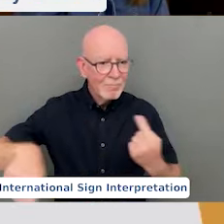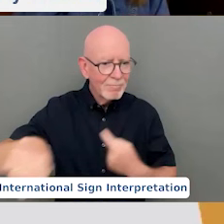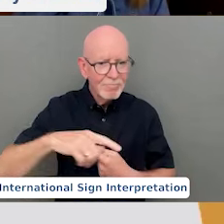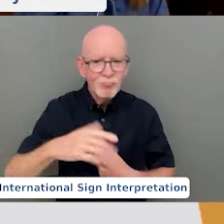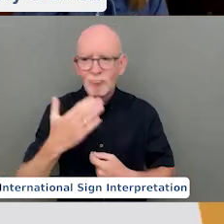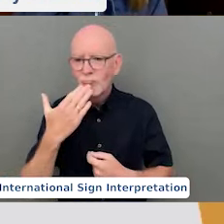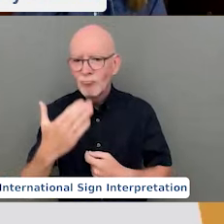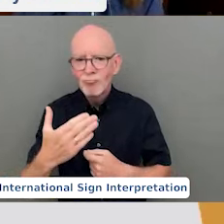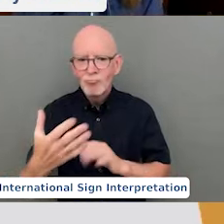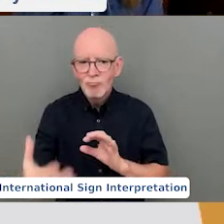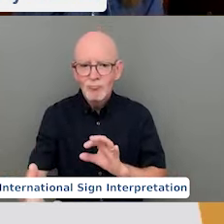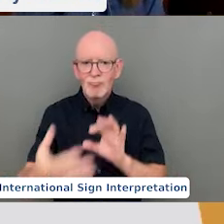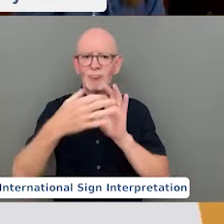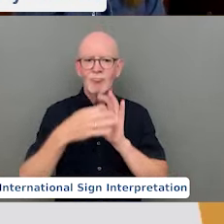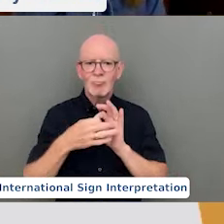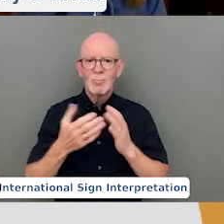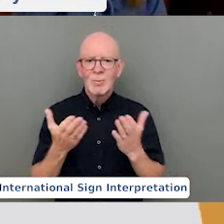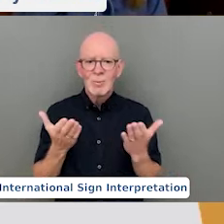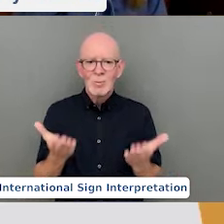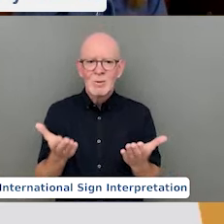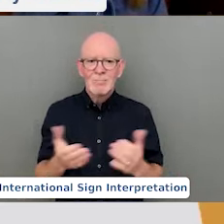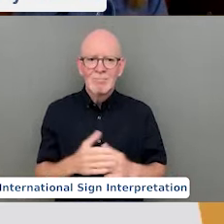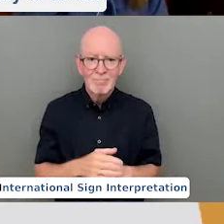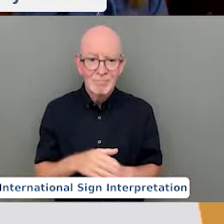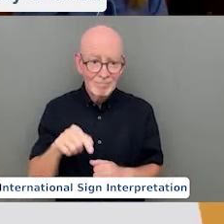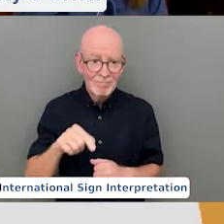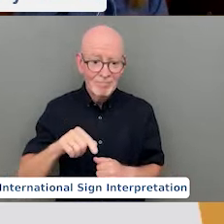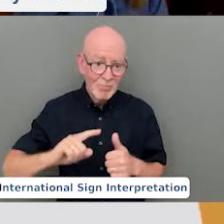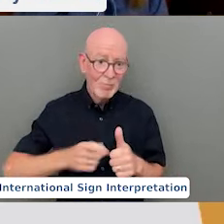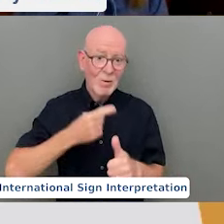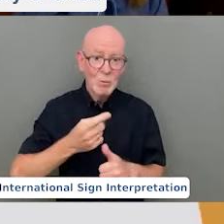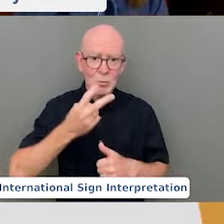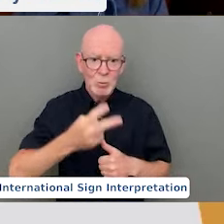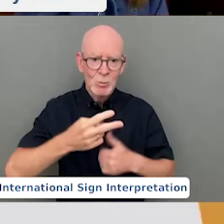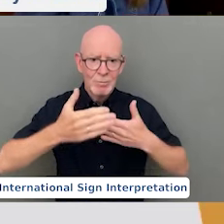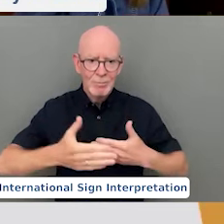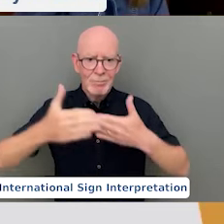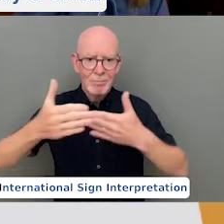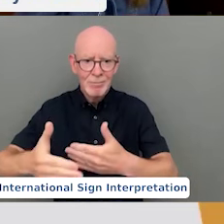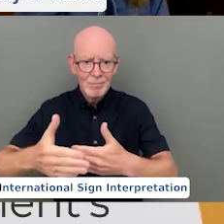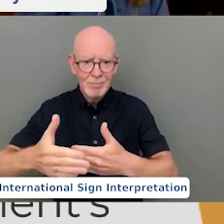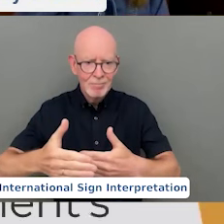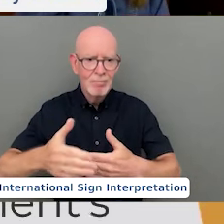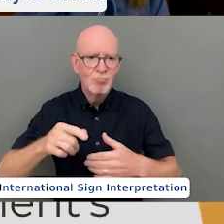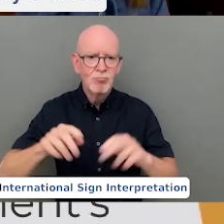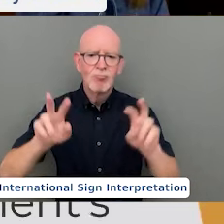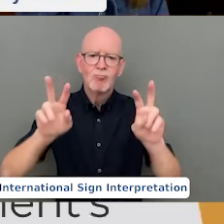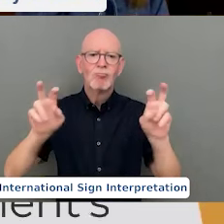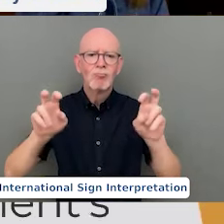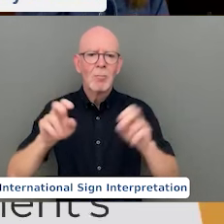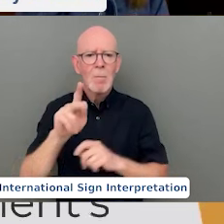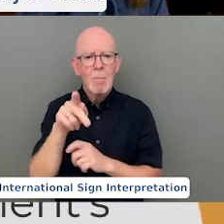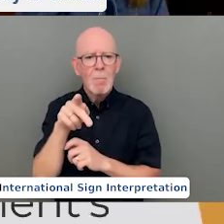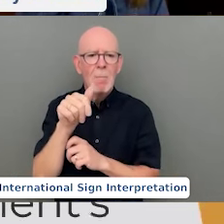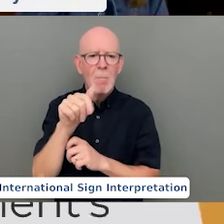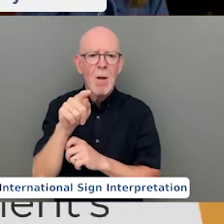This is the first of a two-part series called Pathways to Inclusive Social Protection, organised by the Australian